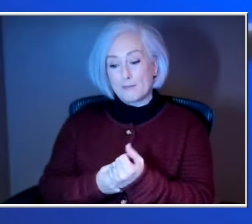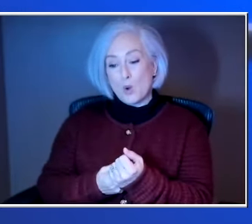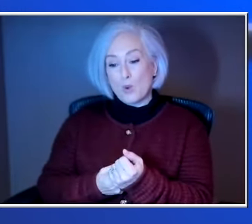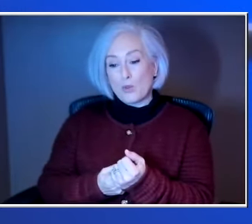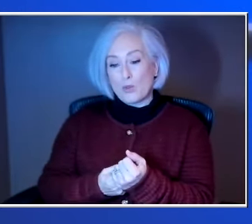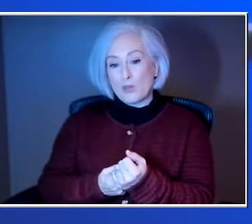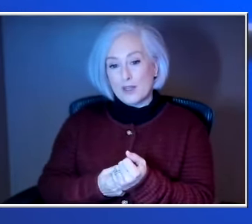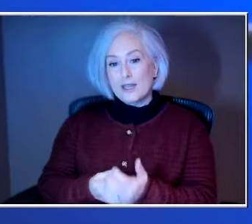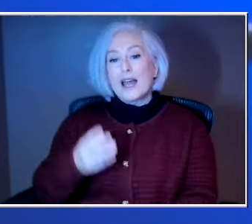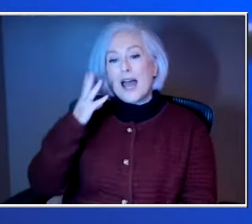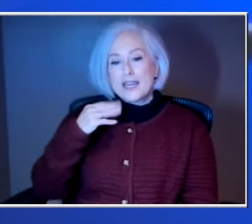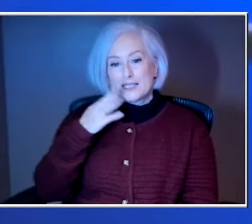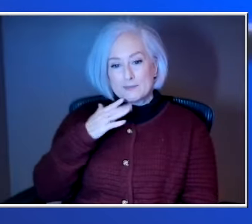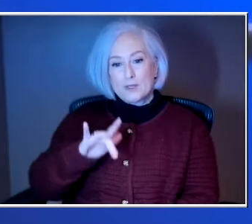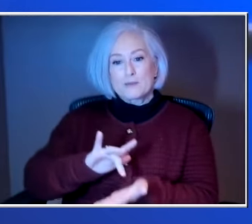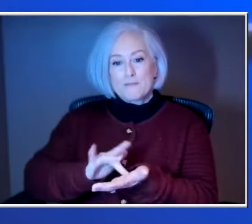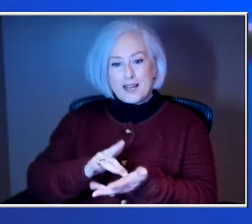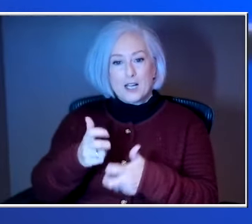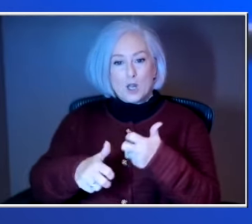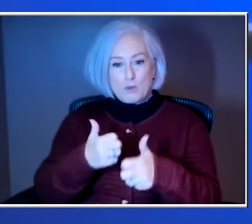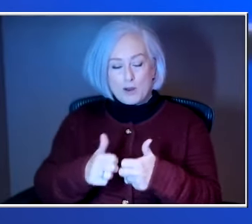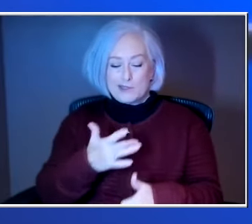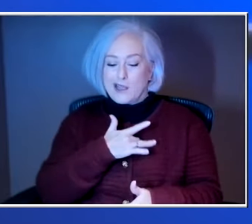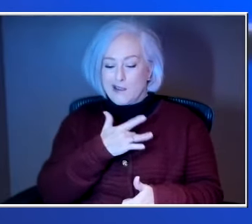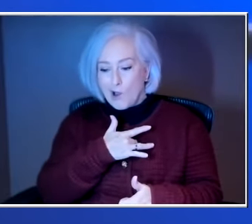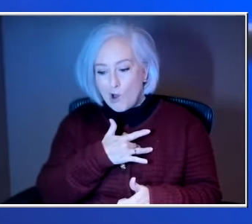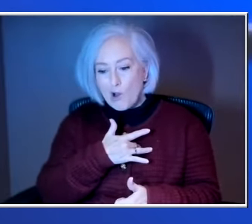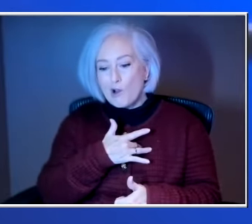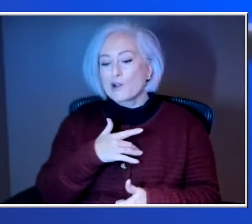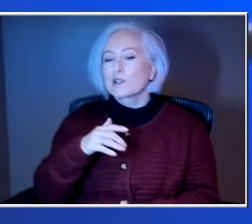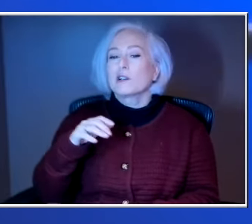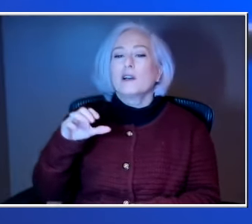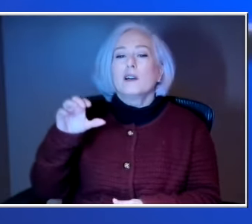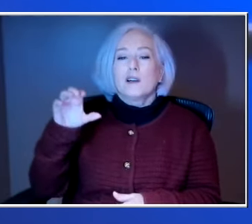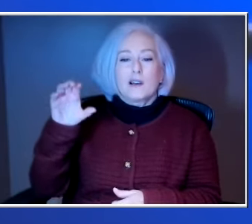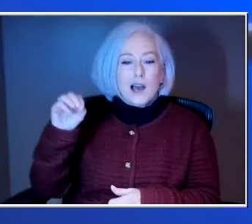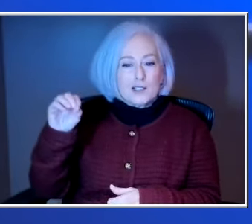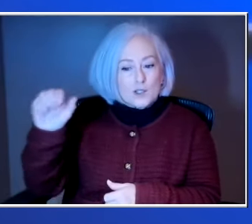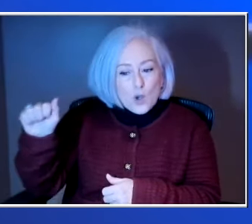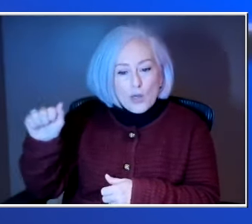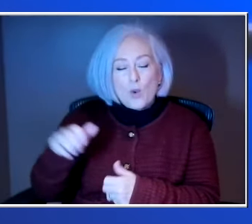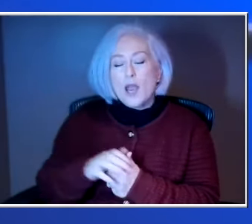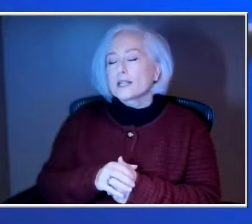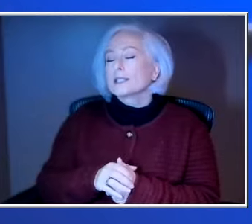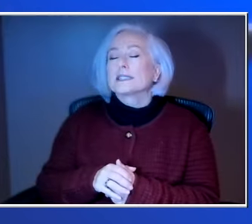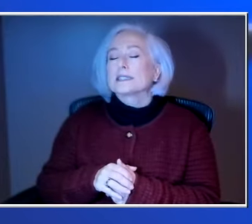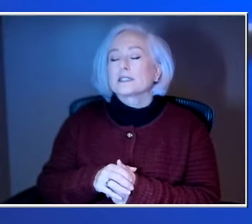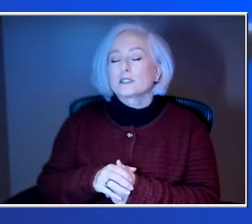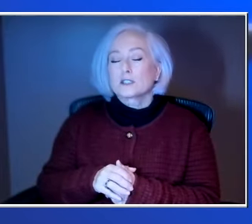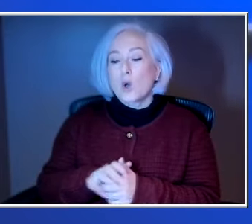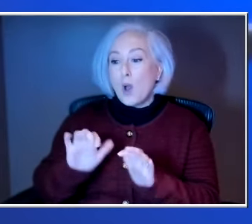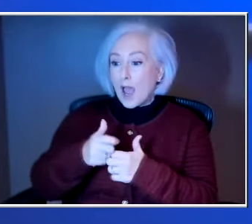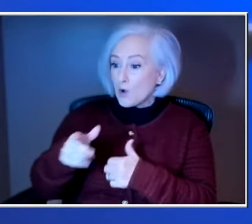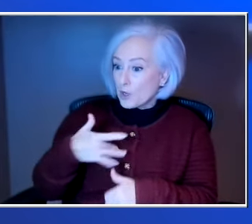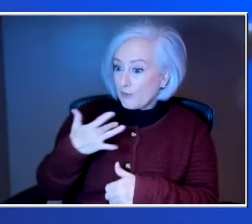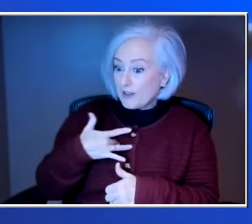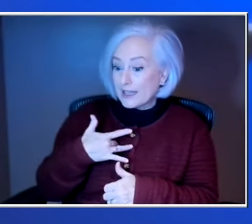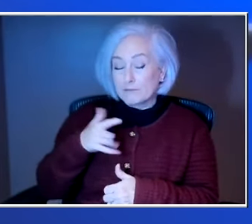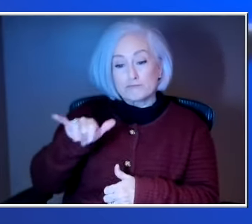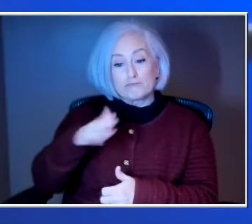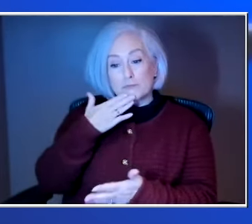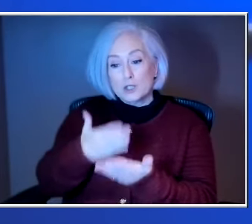issues. You know, I have heart issues, stuff and the knee issues, my osteoarthritis issues. So how I'm feeling is a good thing, too. But I am proud. I am proud of what